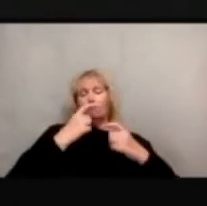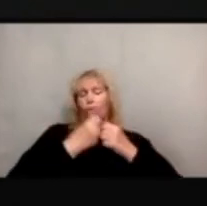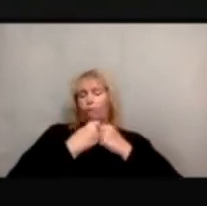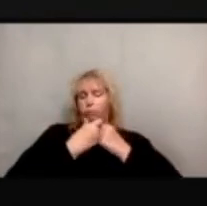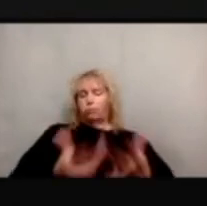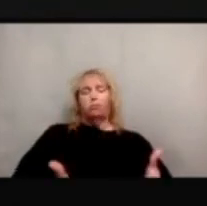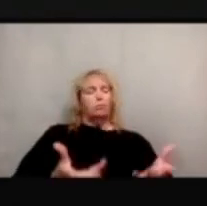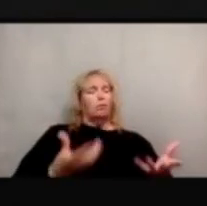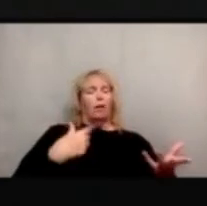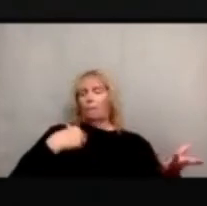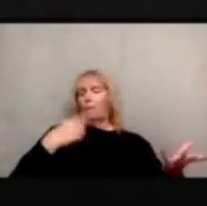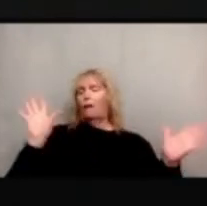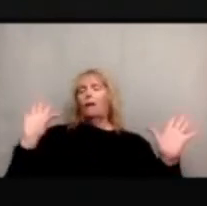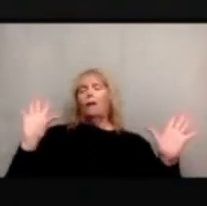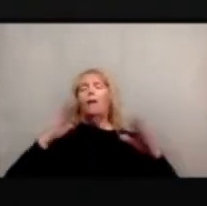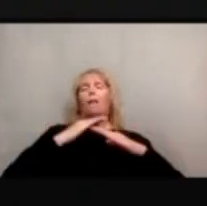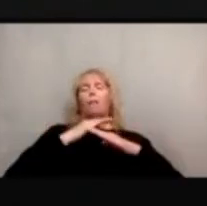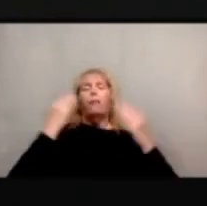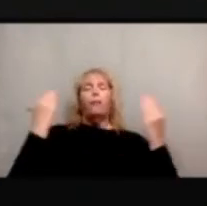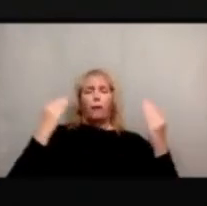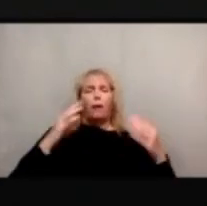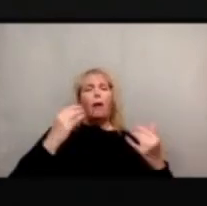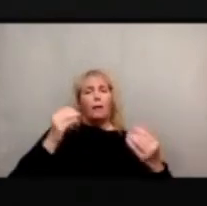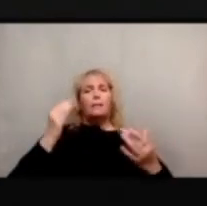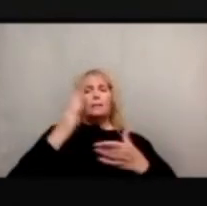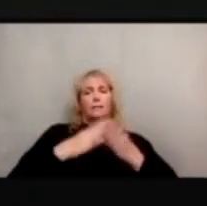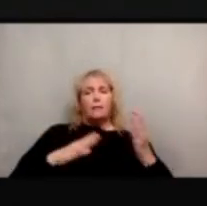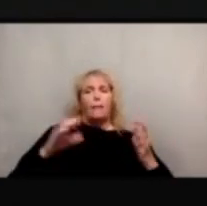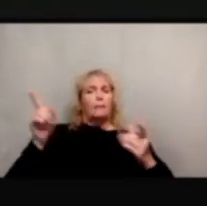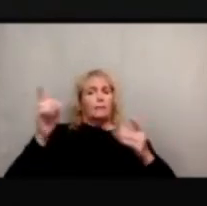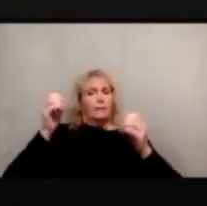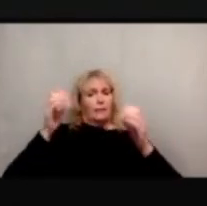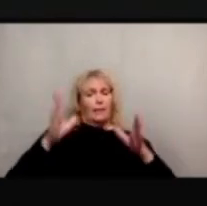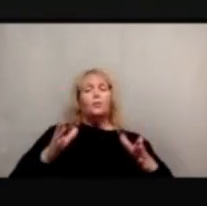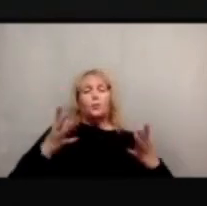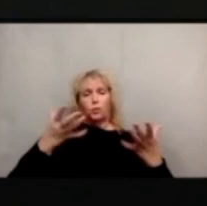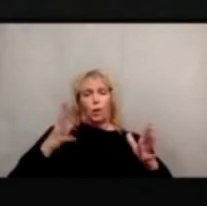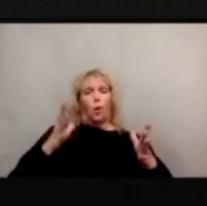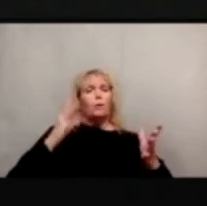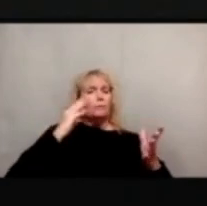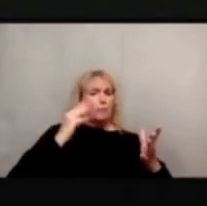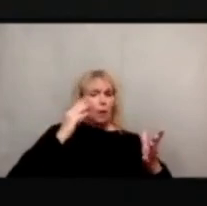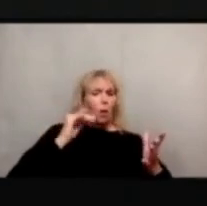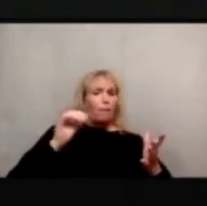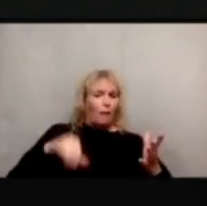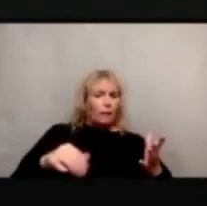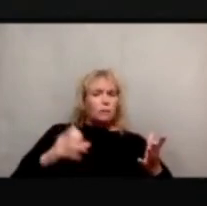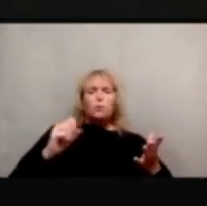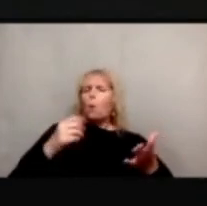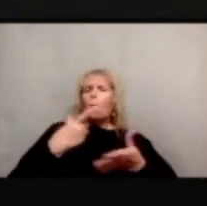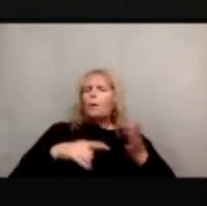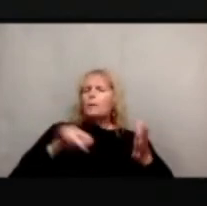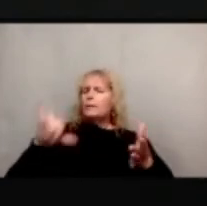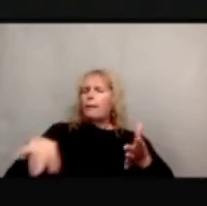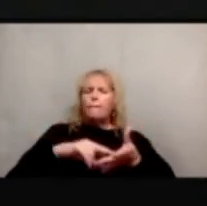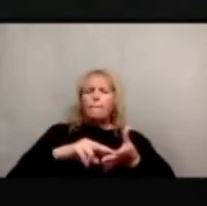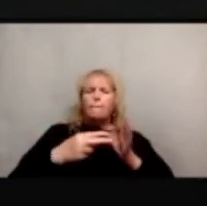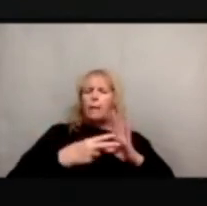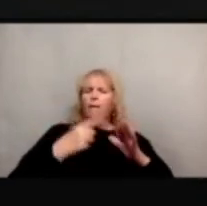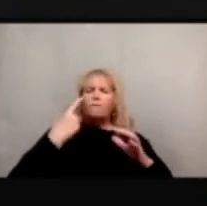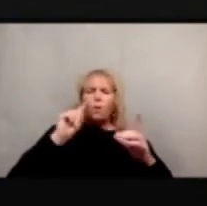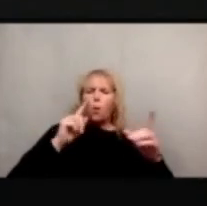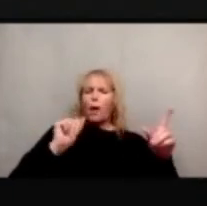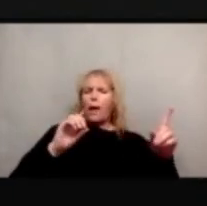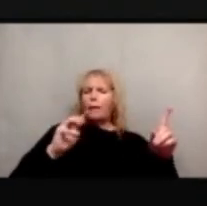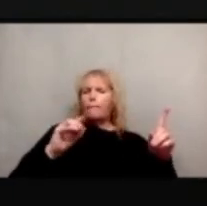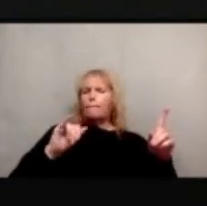are already at risk for burnout, or if not, they're already burned out. So what does this mean for administrators,